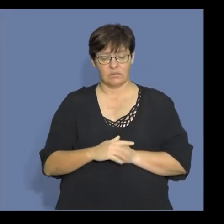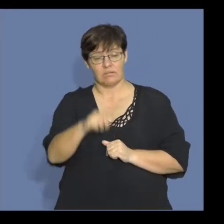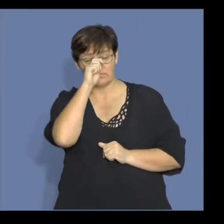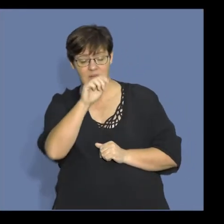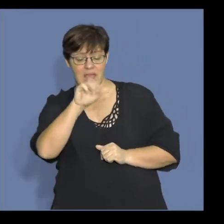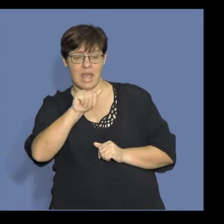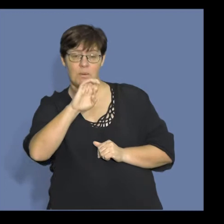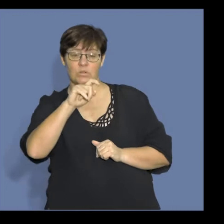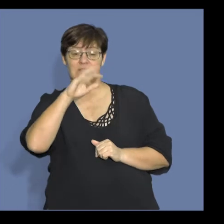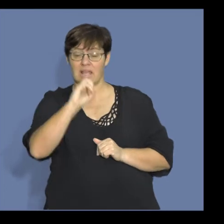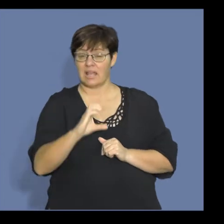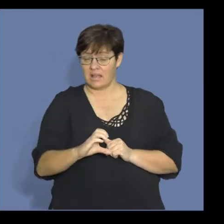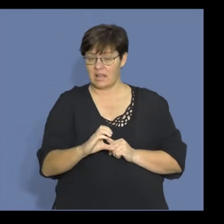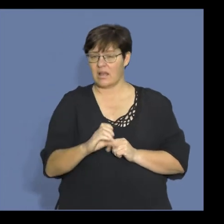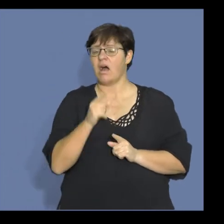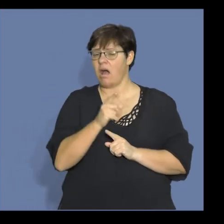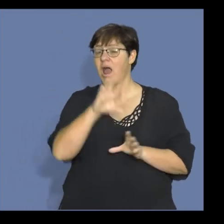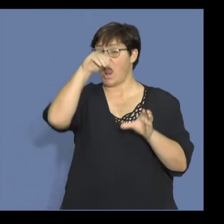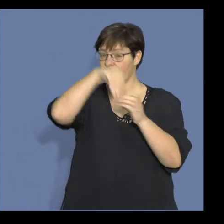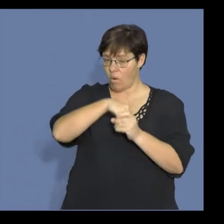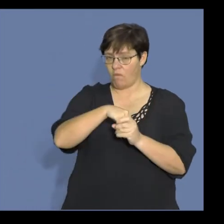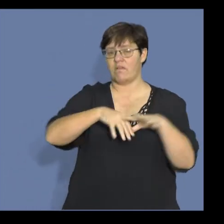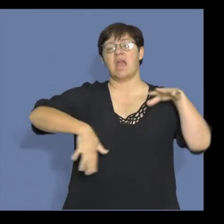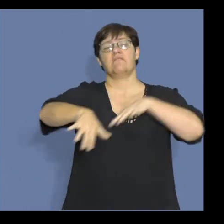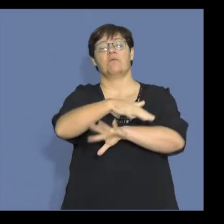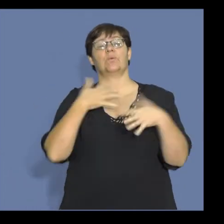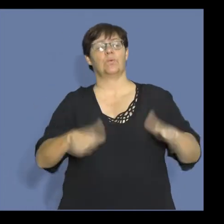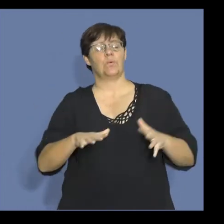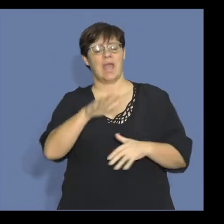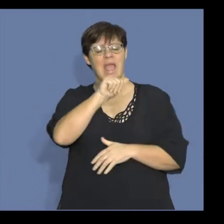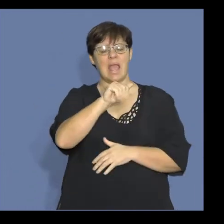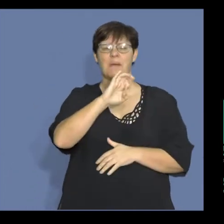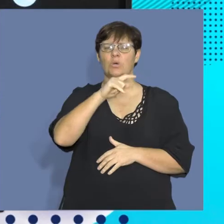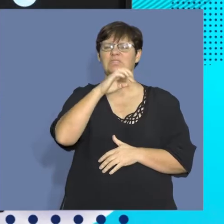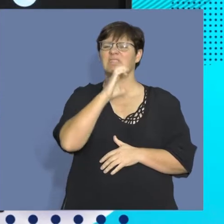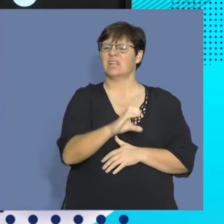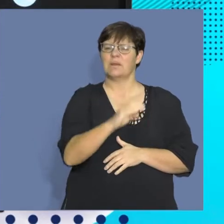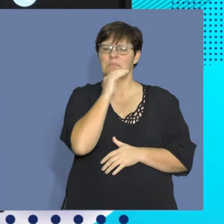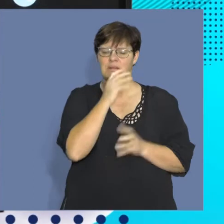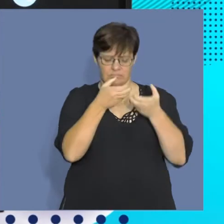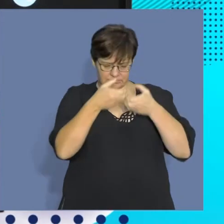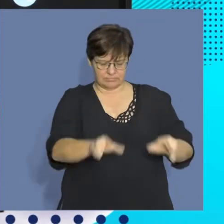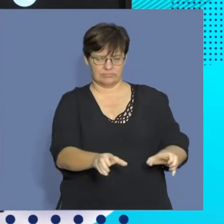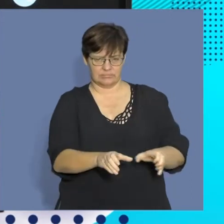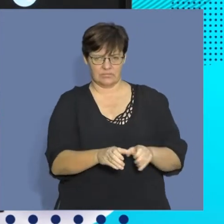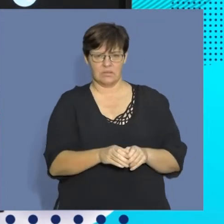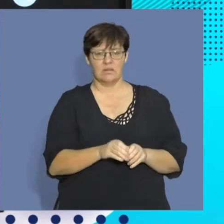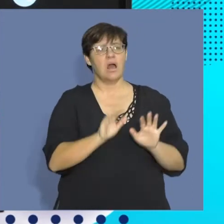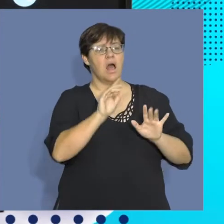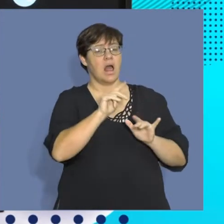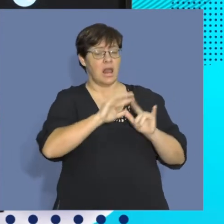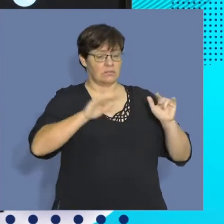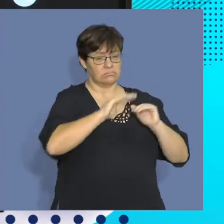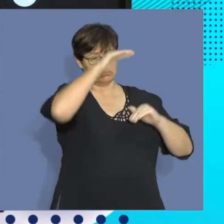that abiotic factors play a significant role in the environment, and when we talk of abiotic factors, we broke that up into the layout